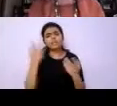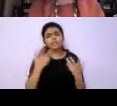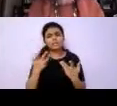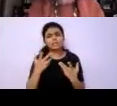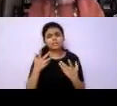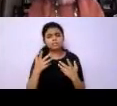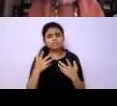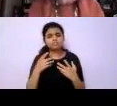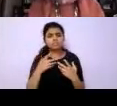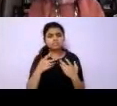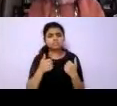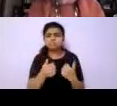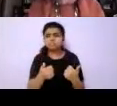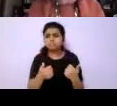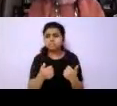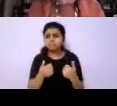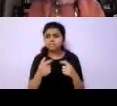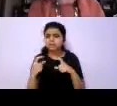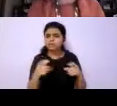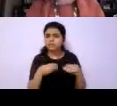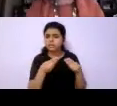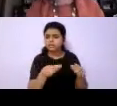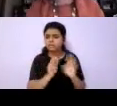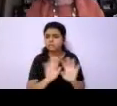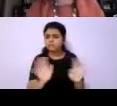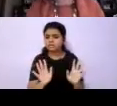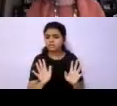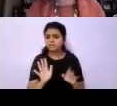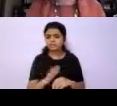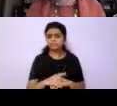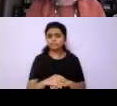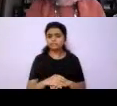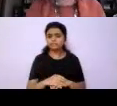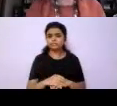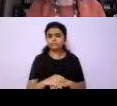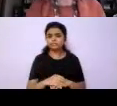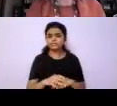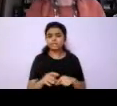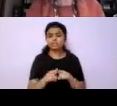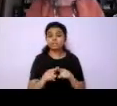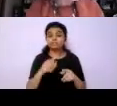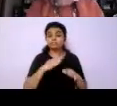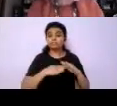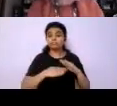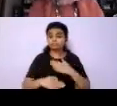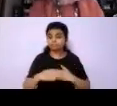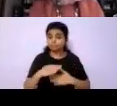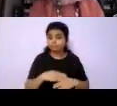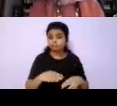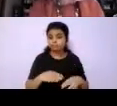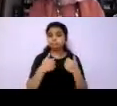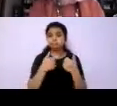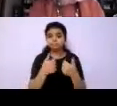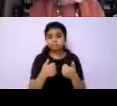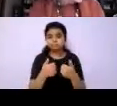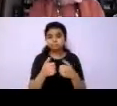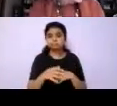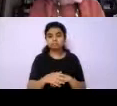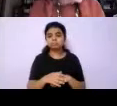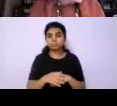so involves harming or doing some injustice to others.